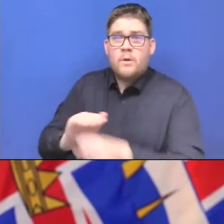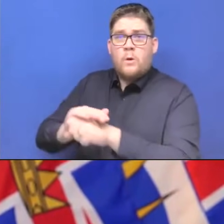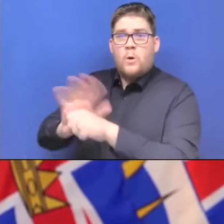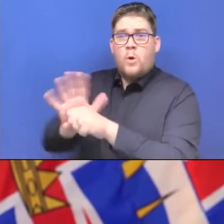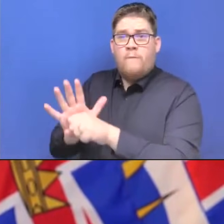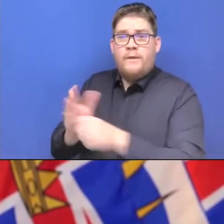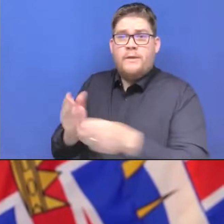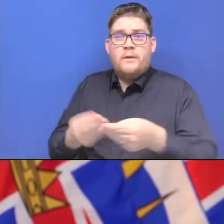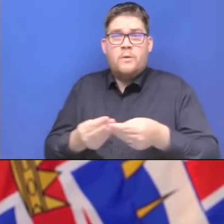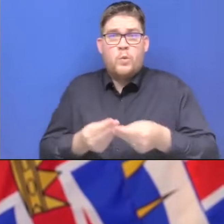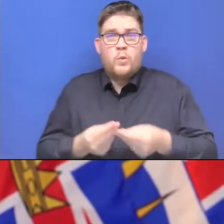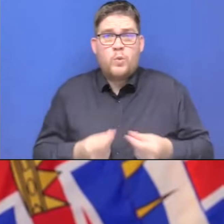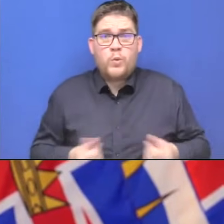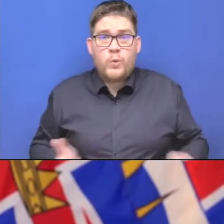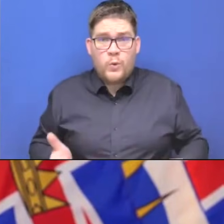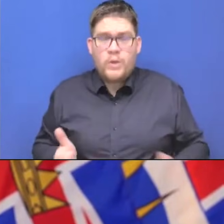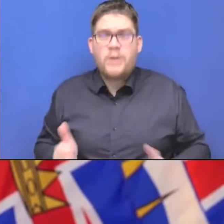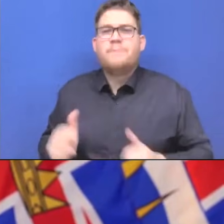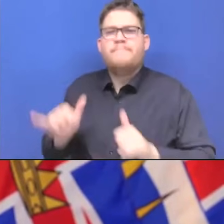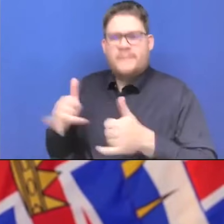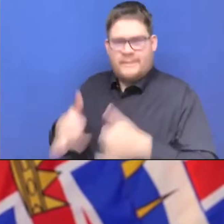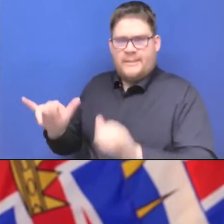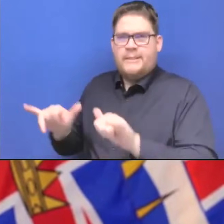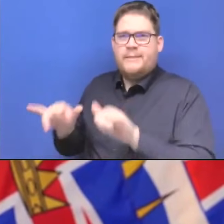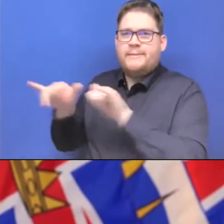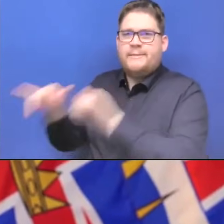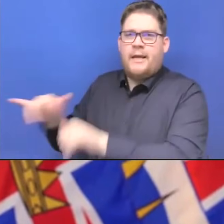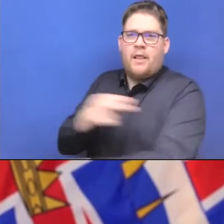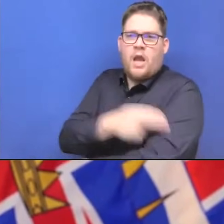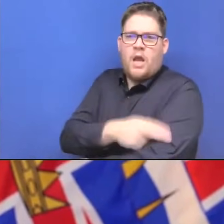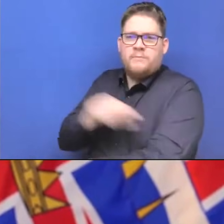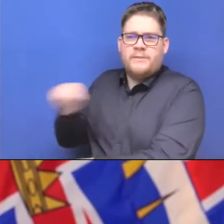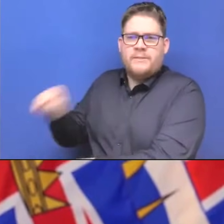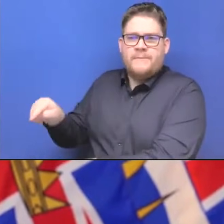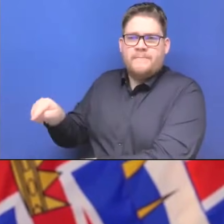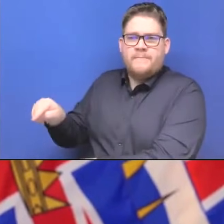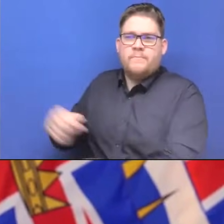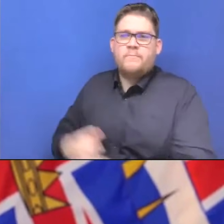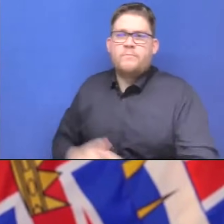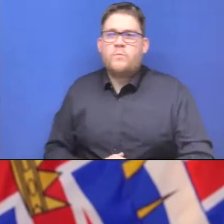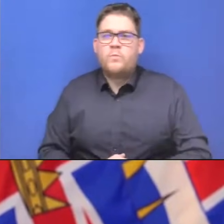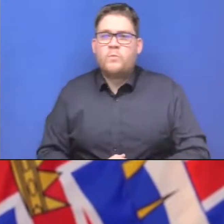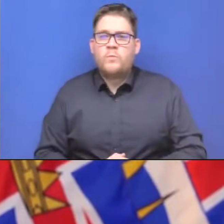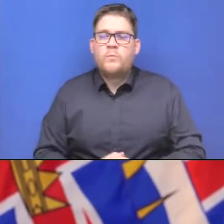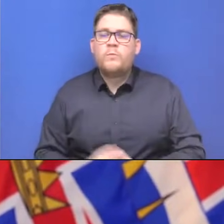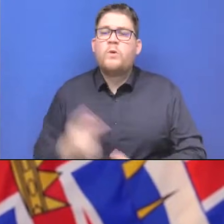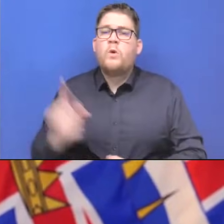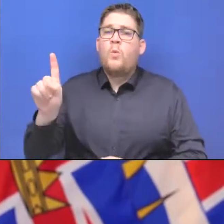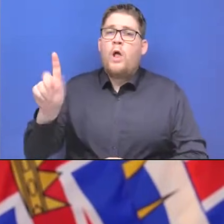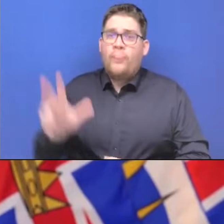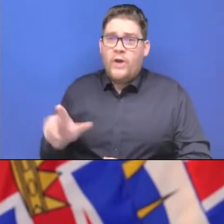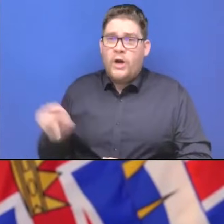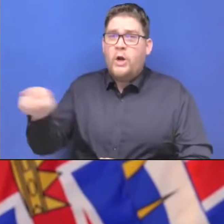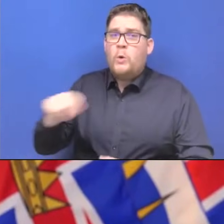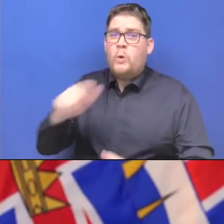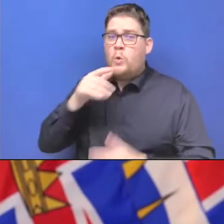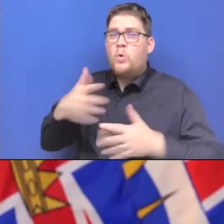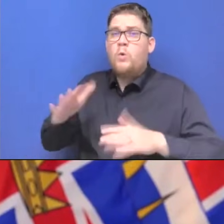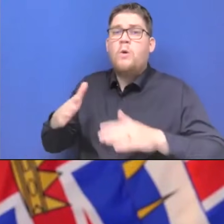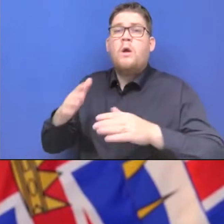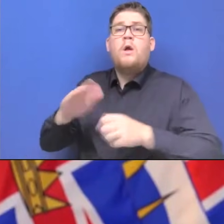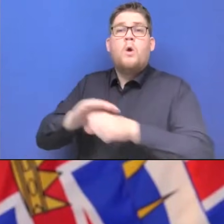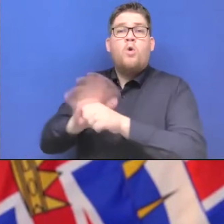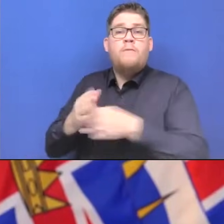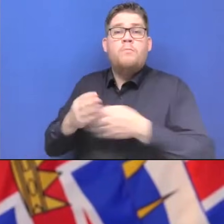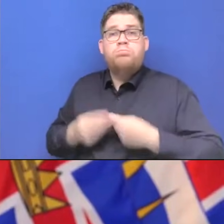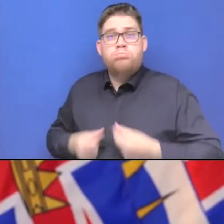some cases, and I now understand that about a third of those are people who were actually discharged from hospital that have come in